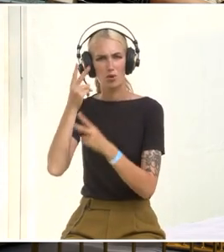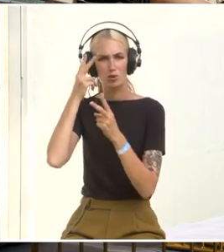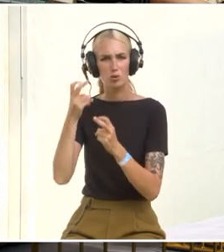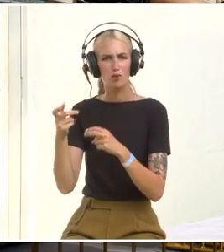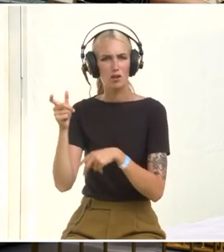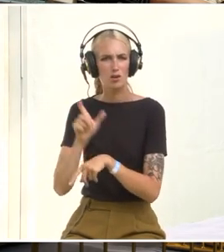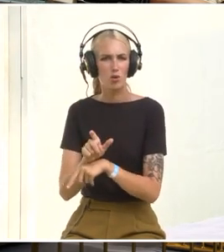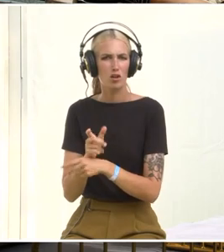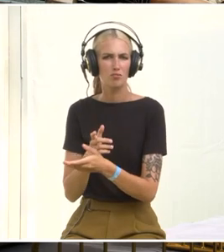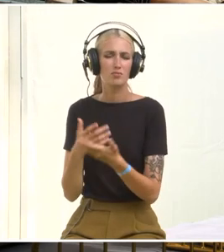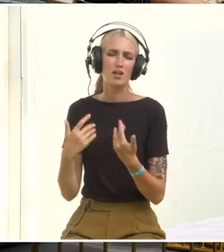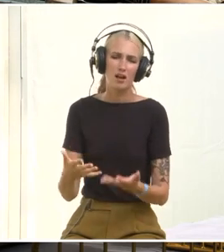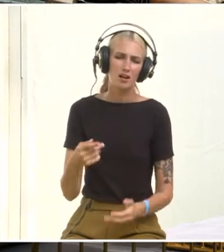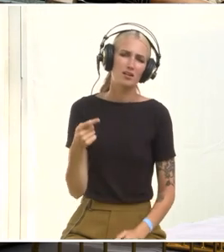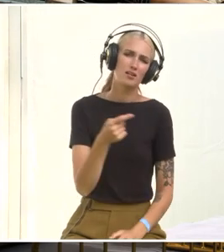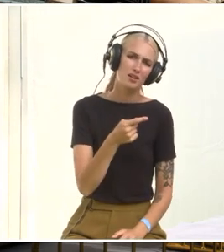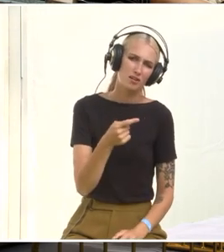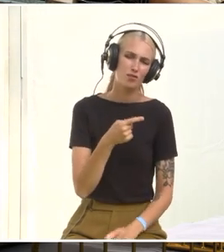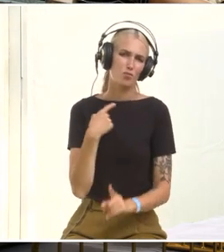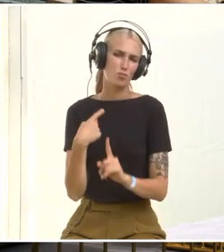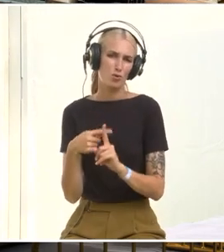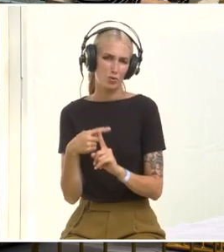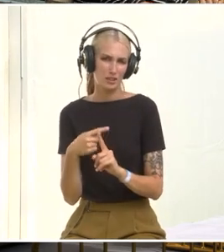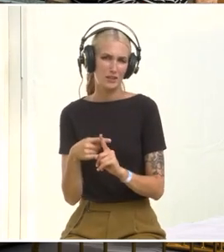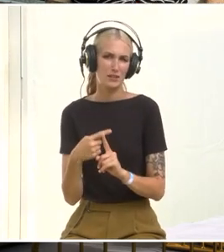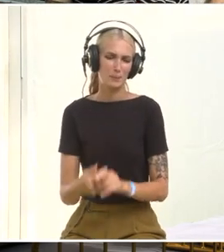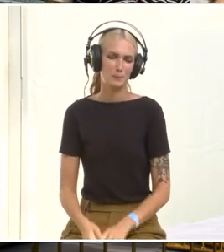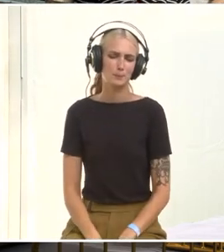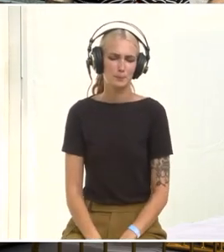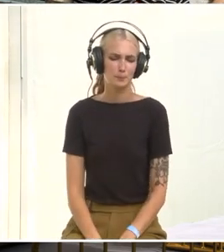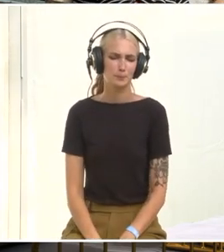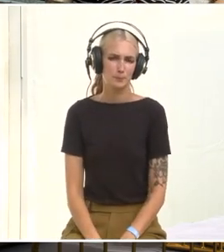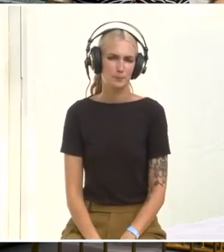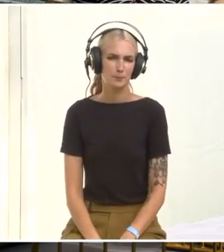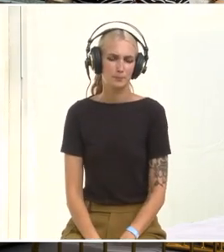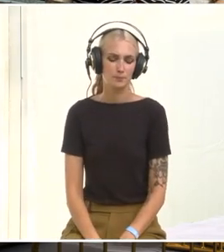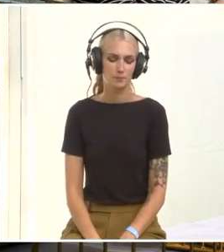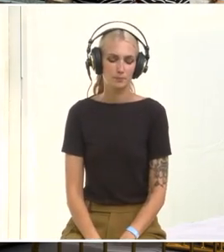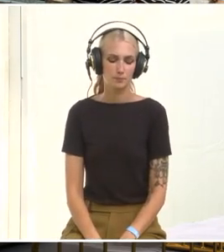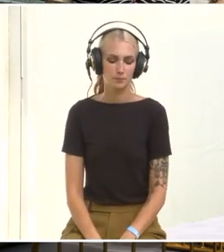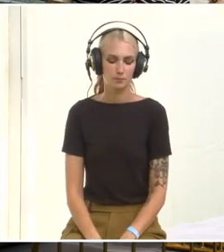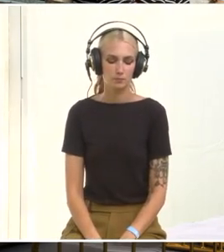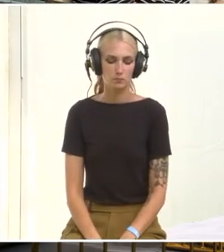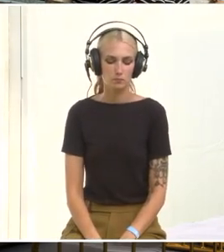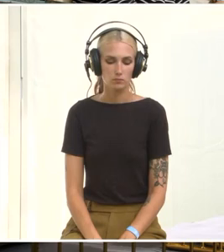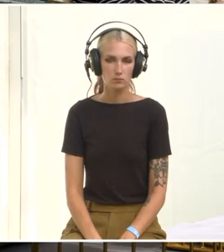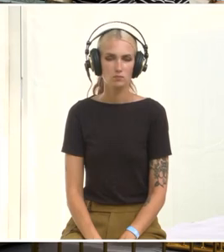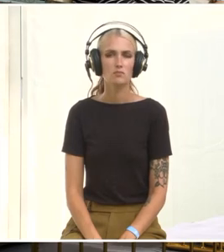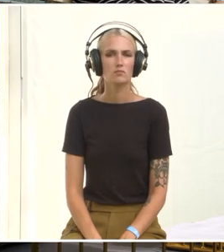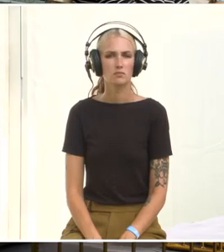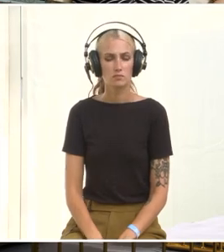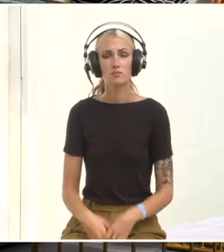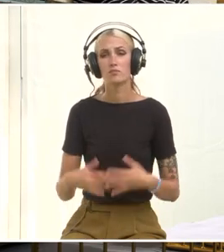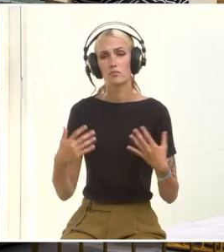again negative and positive things what are influencing this. Mm-hmm. I will open a floor